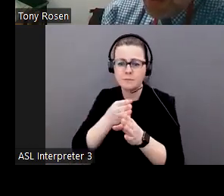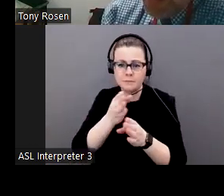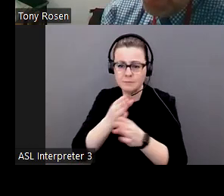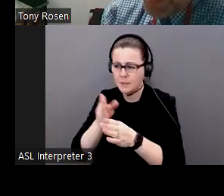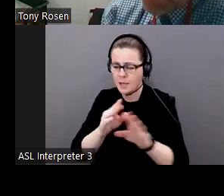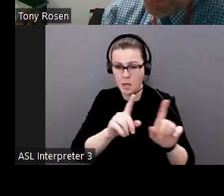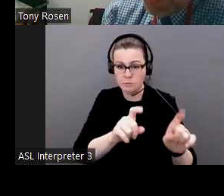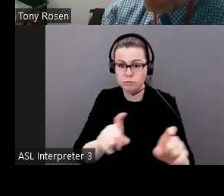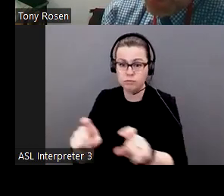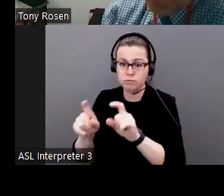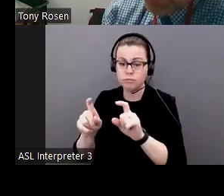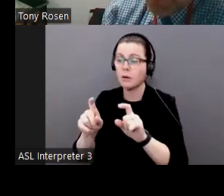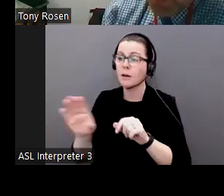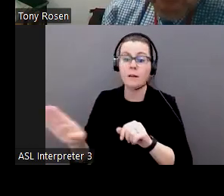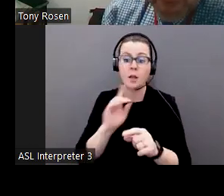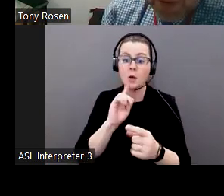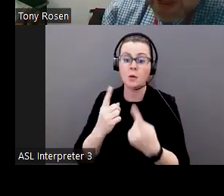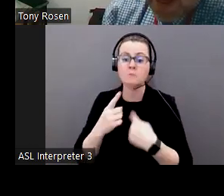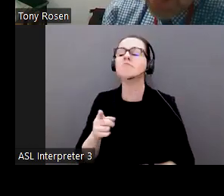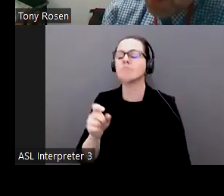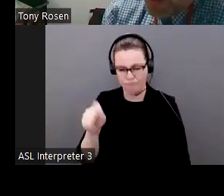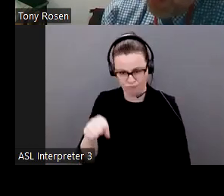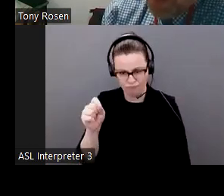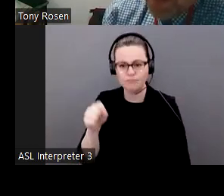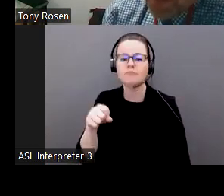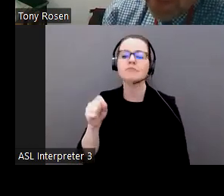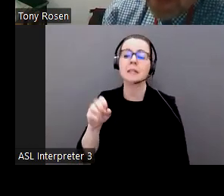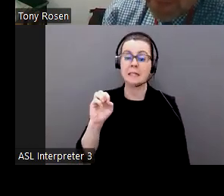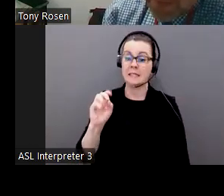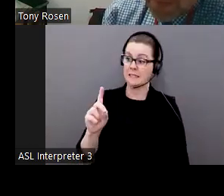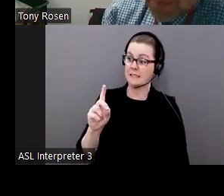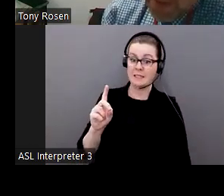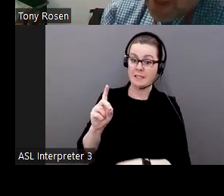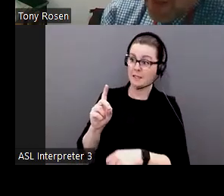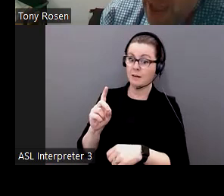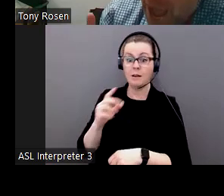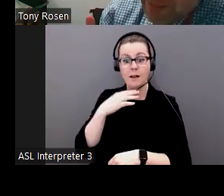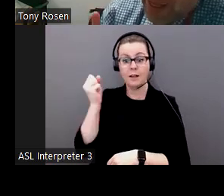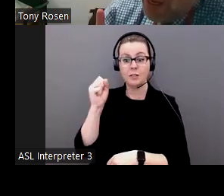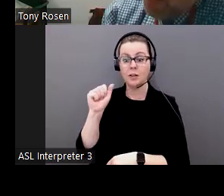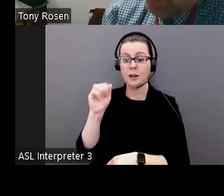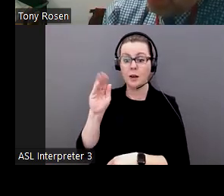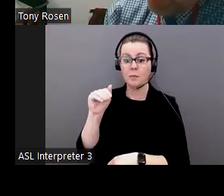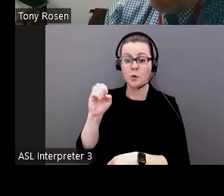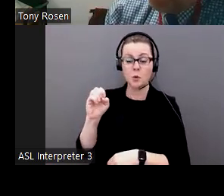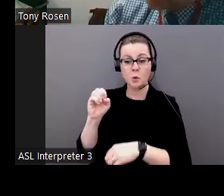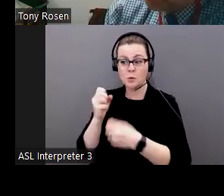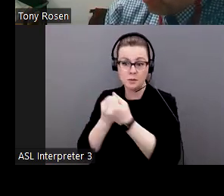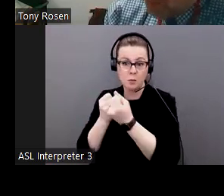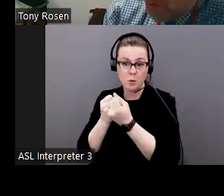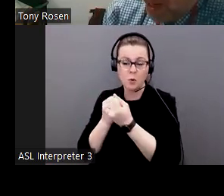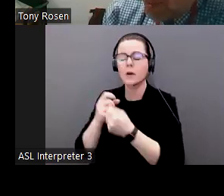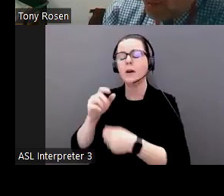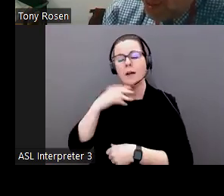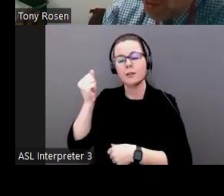an ED-based consultation service would be utilized and would help. They highlighted, and this should come as